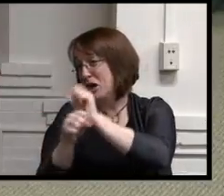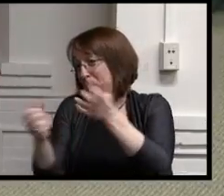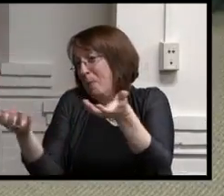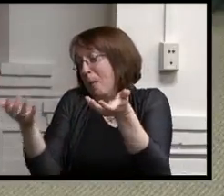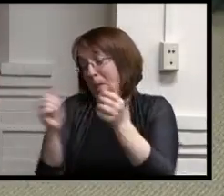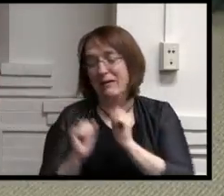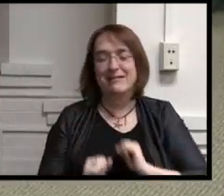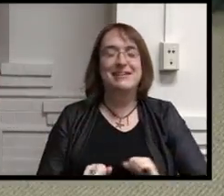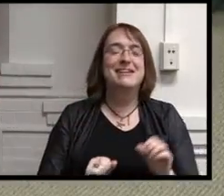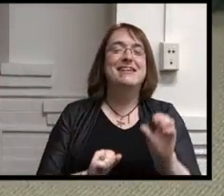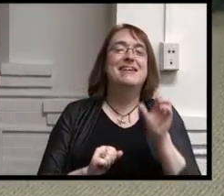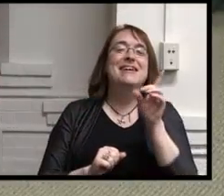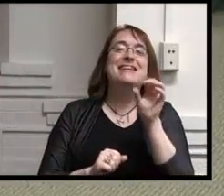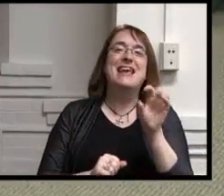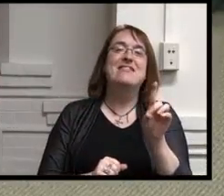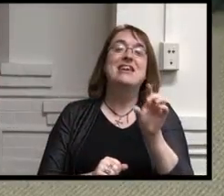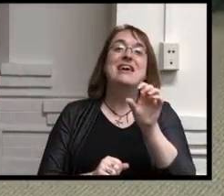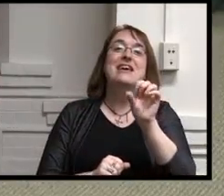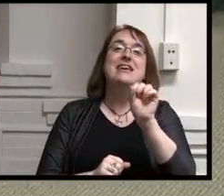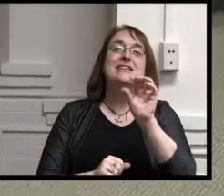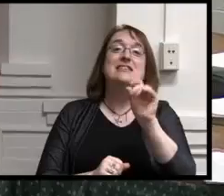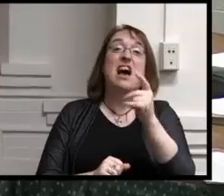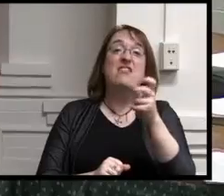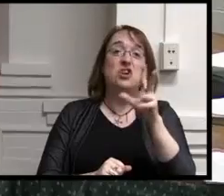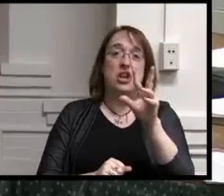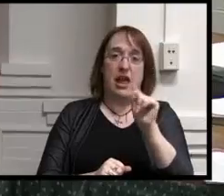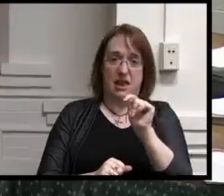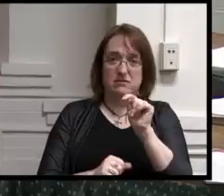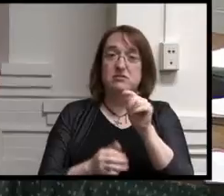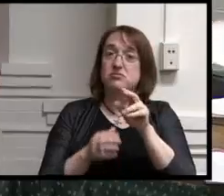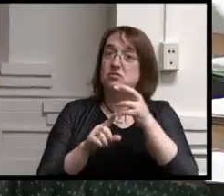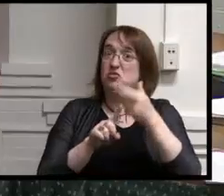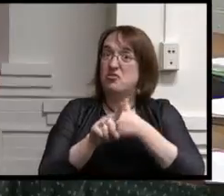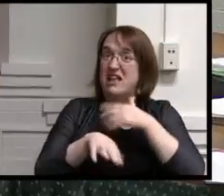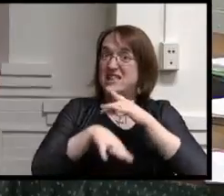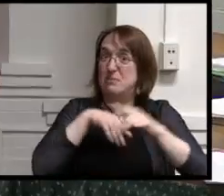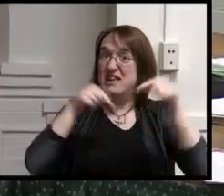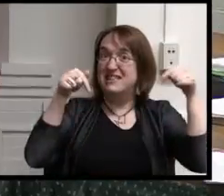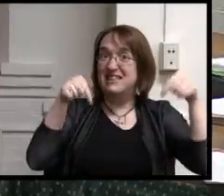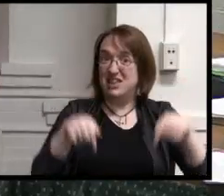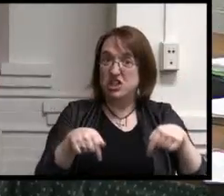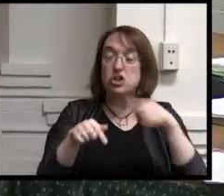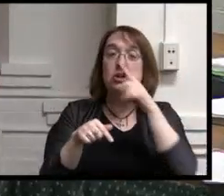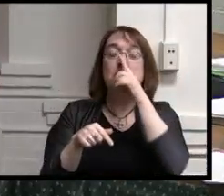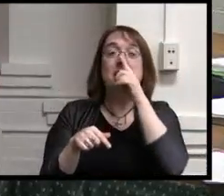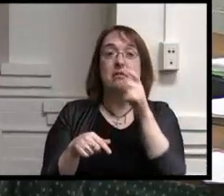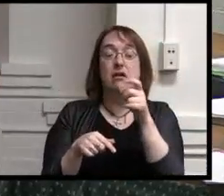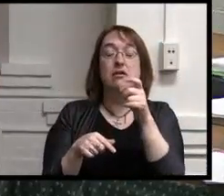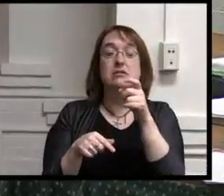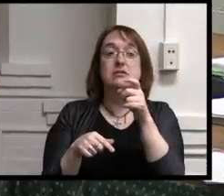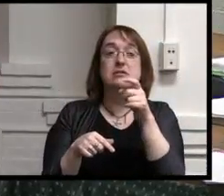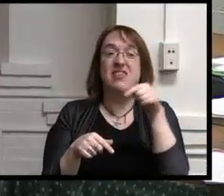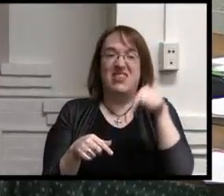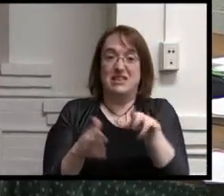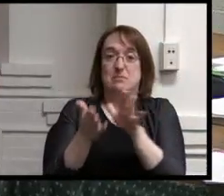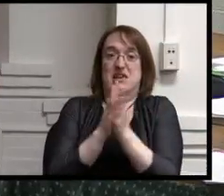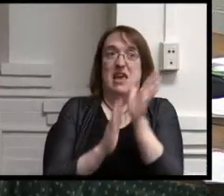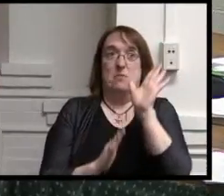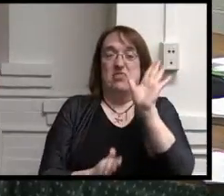mean, SovereignNet rents space in Here. this Yeah. building Yeah. because they made it a